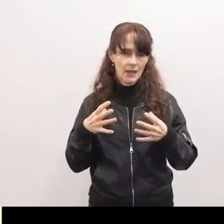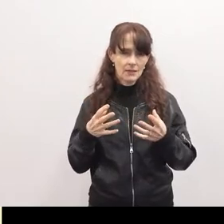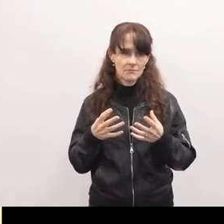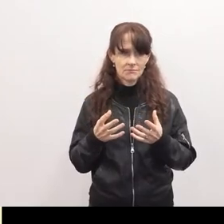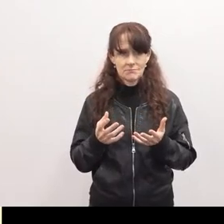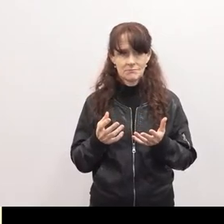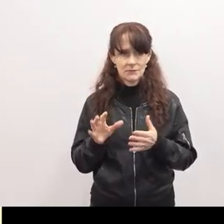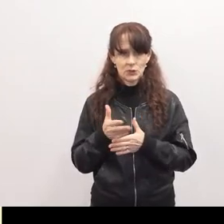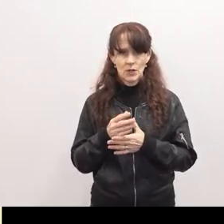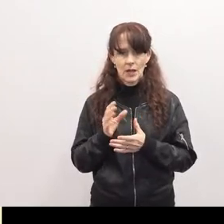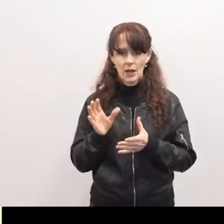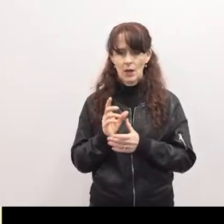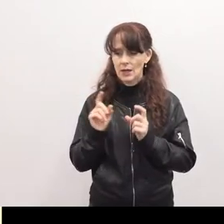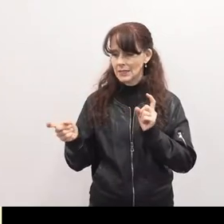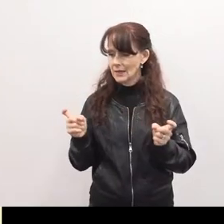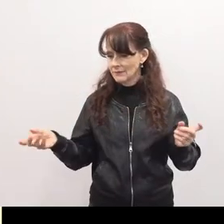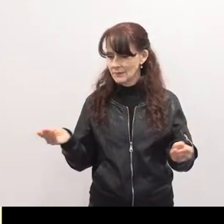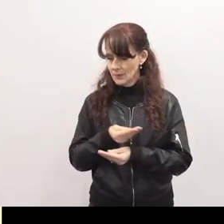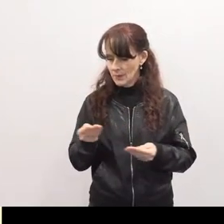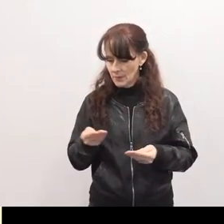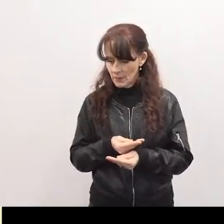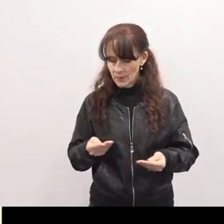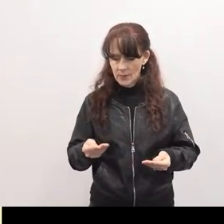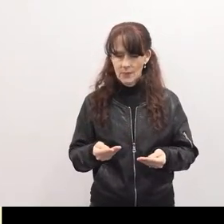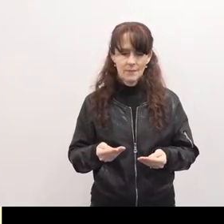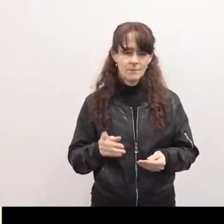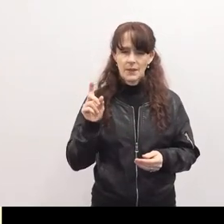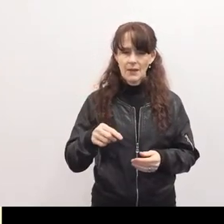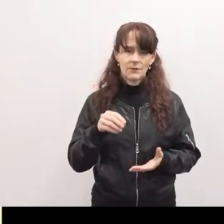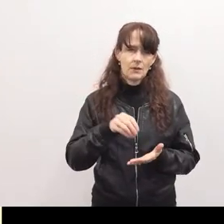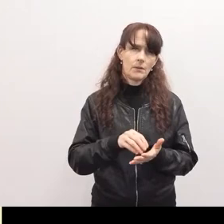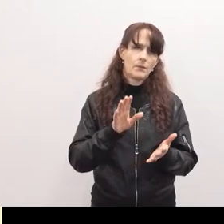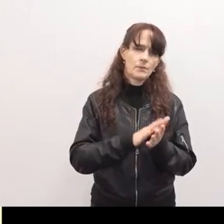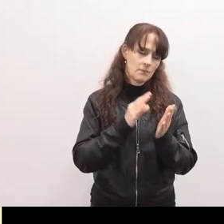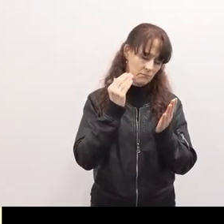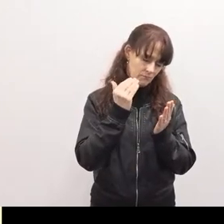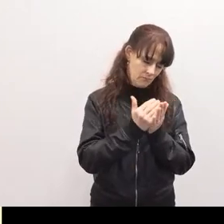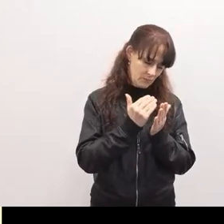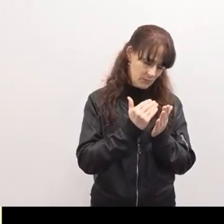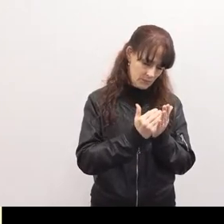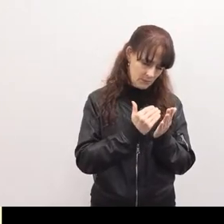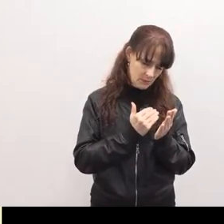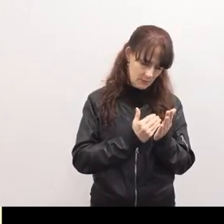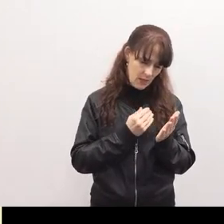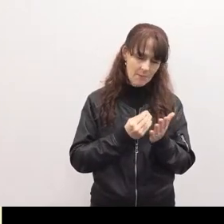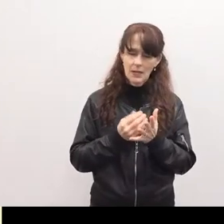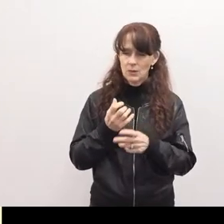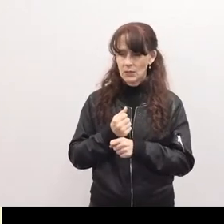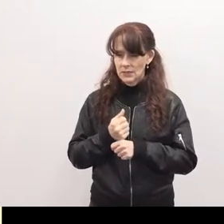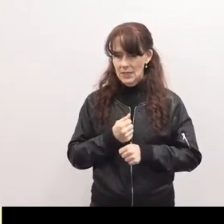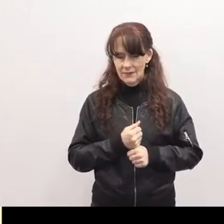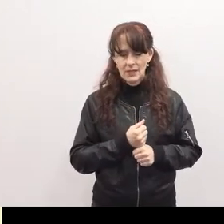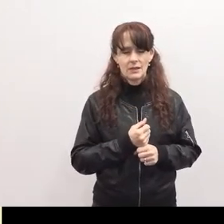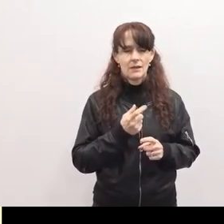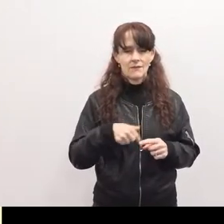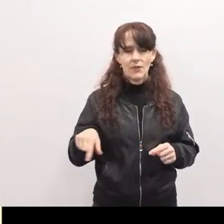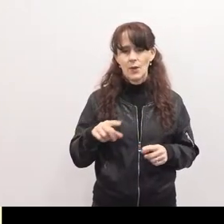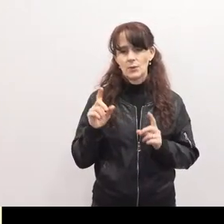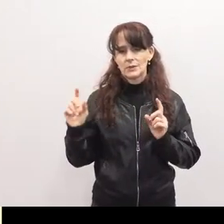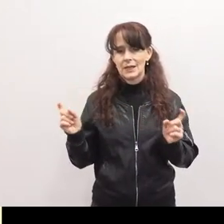and you share gifts with another friend or another family member, you don't have to sit down and keep track of how much money you're receiving from these